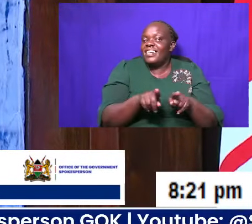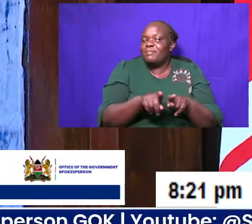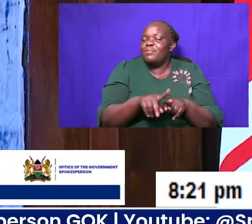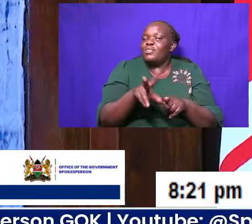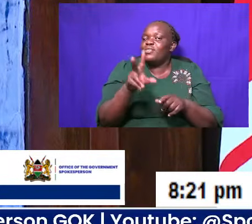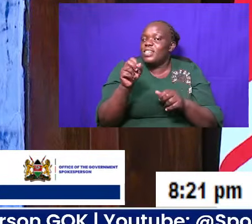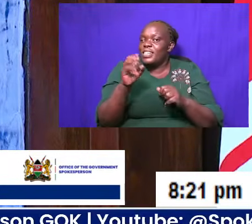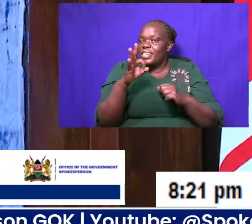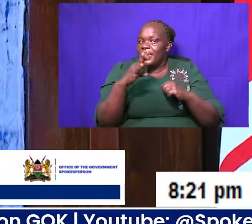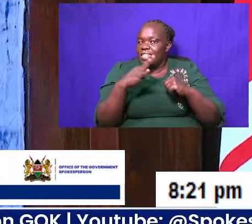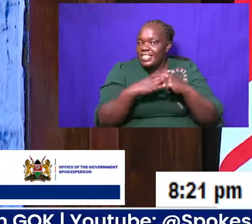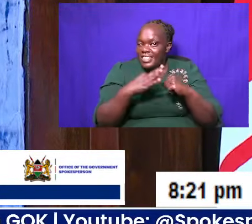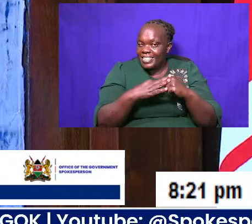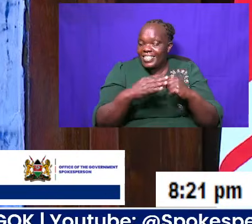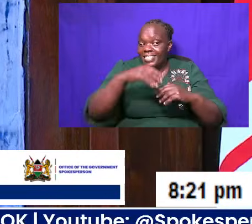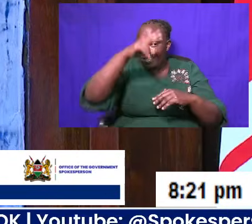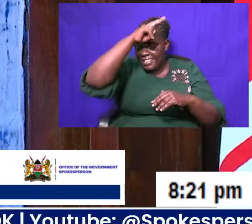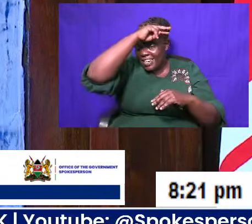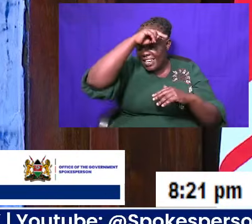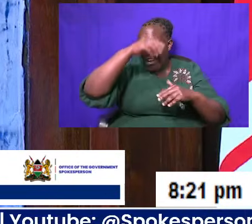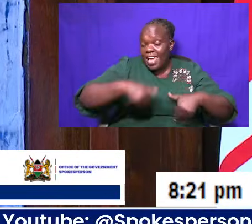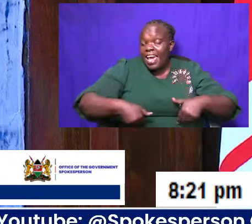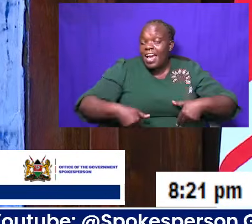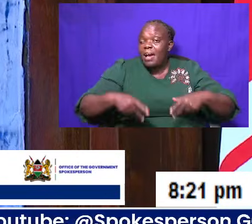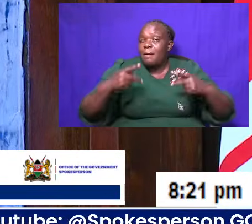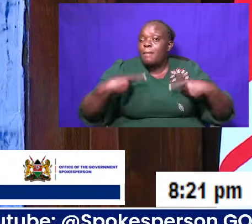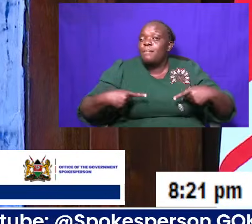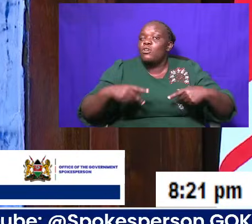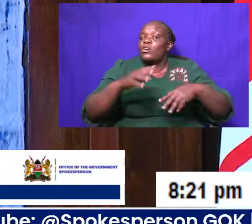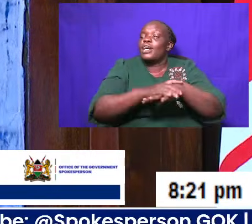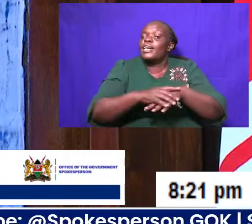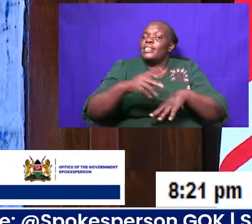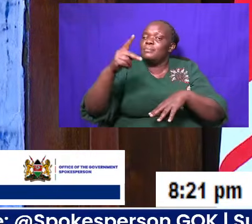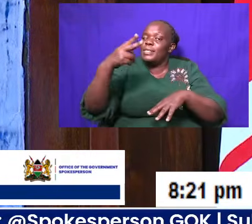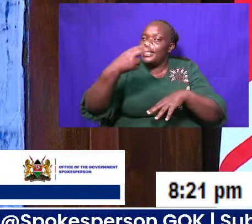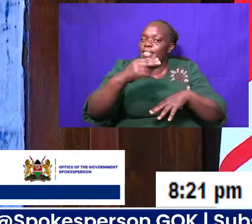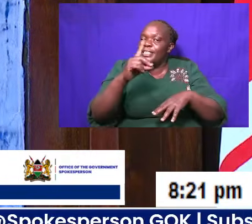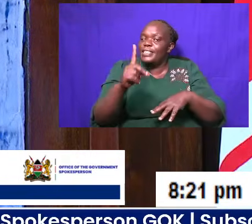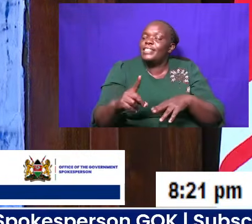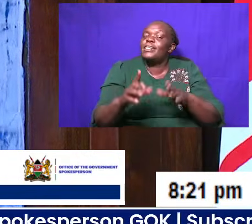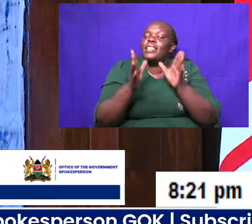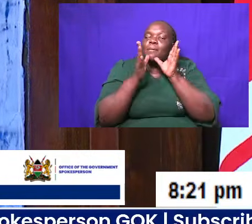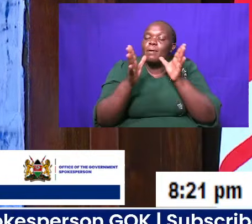2018 I graduated, became the youngest person to get a PhD in the Republic of Kenya.